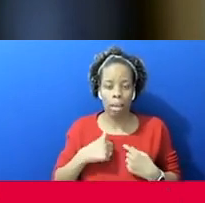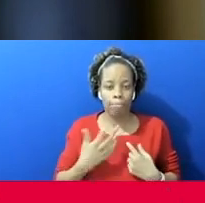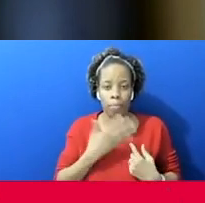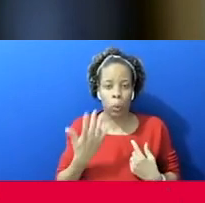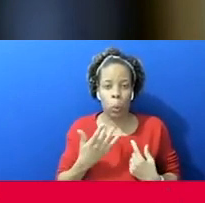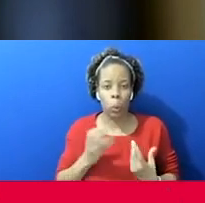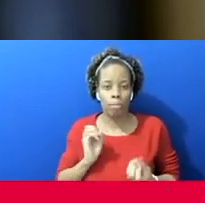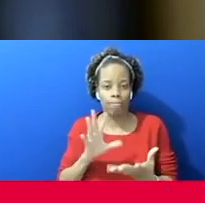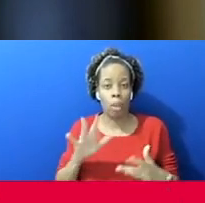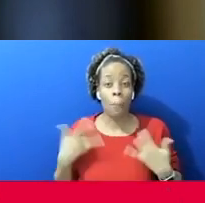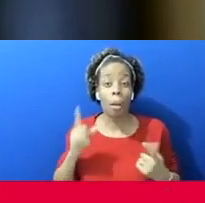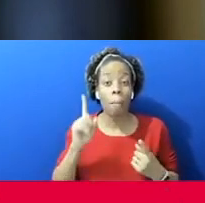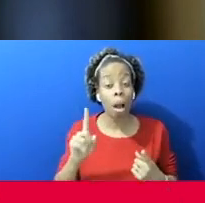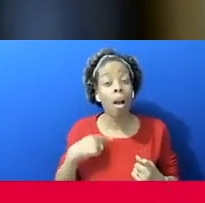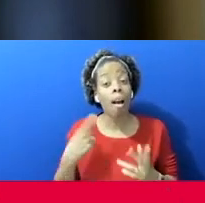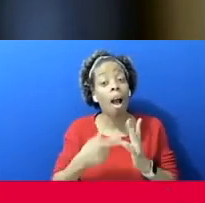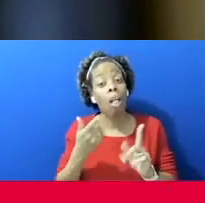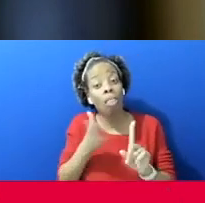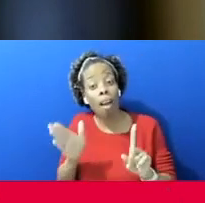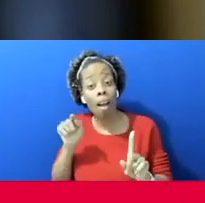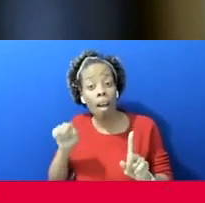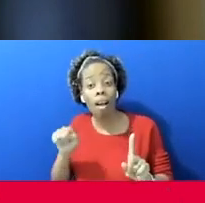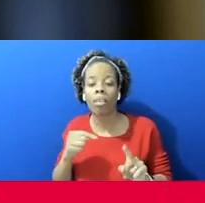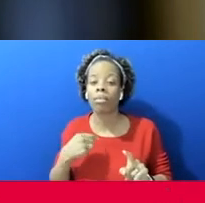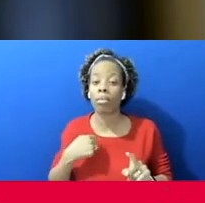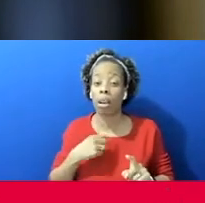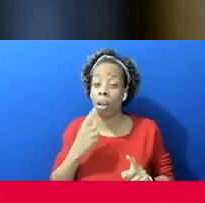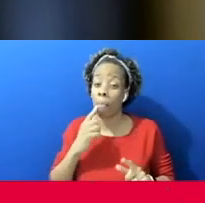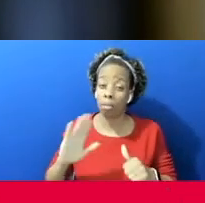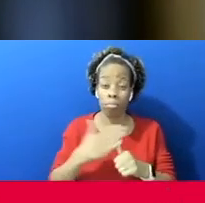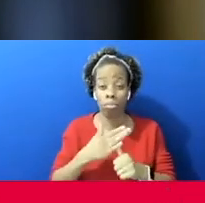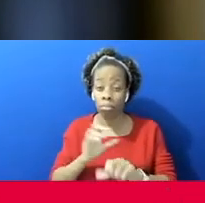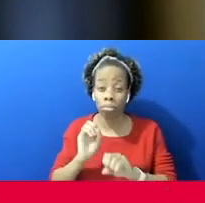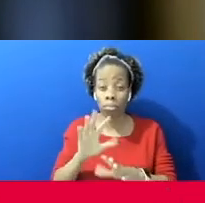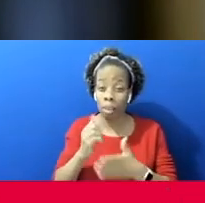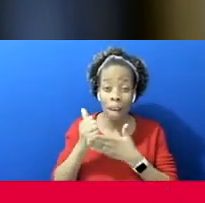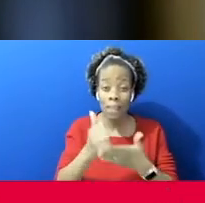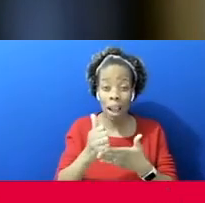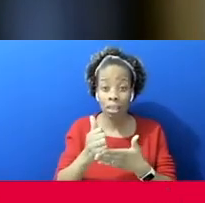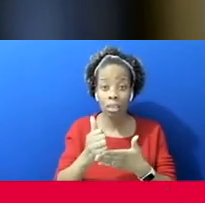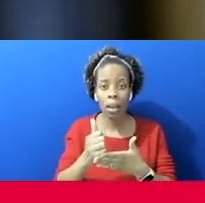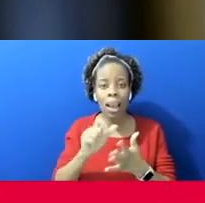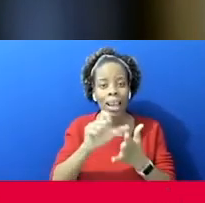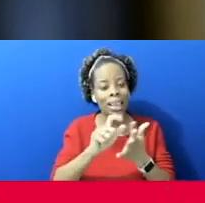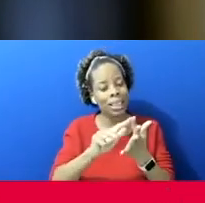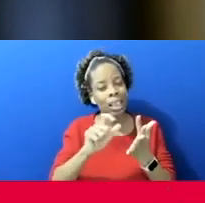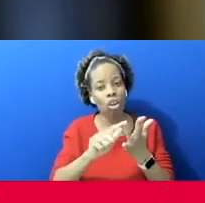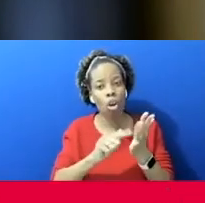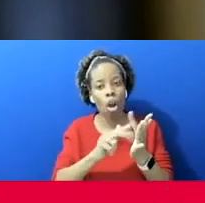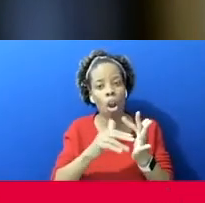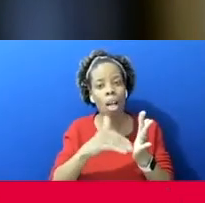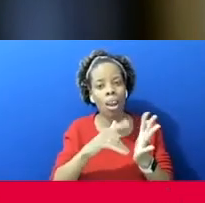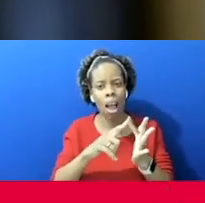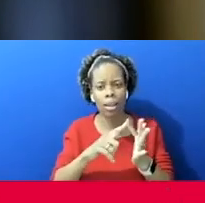you jogged my memory. My number one advice for this with the decolonizing thing is, yeah, it's a buzzword.